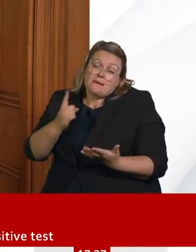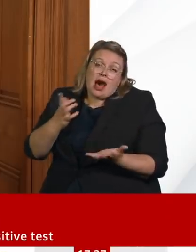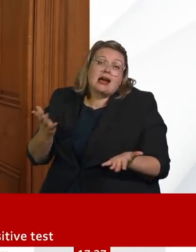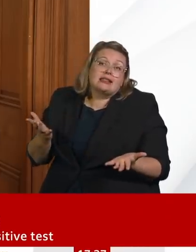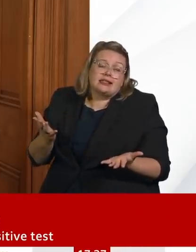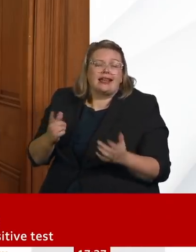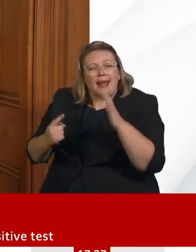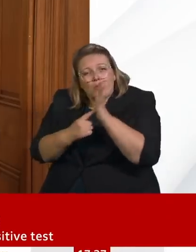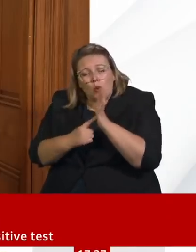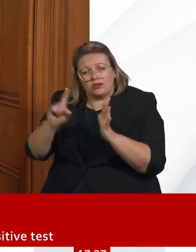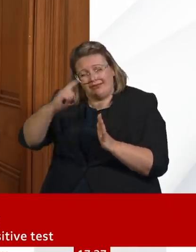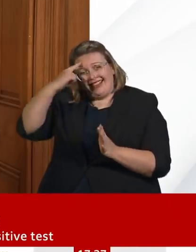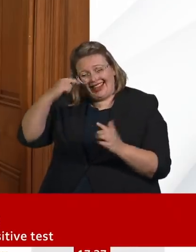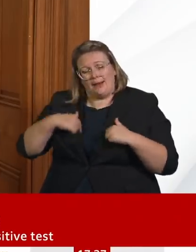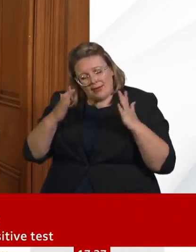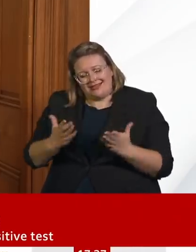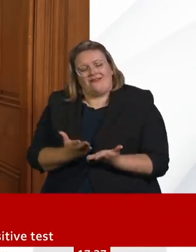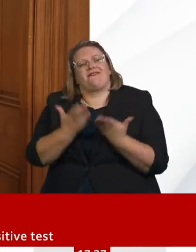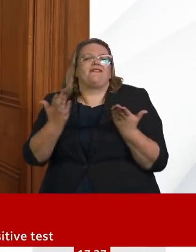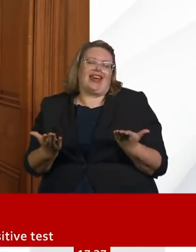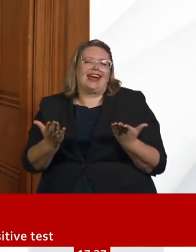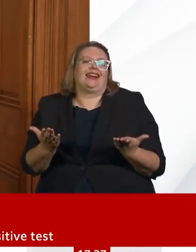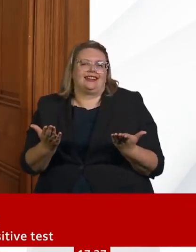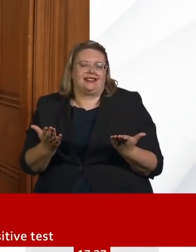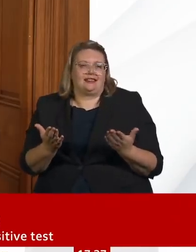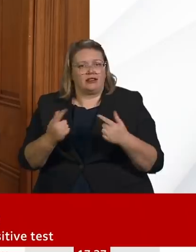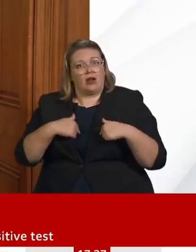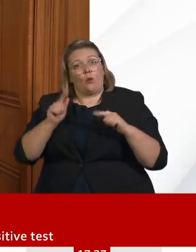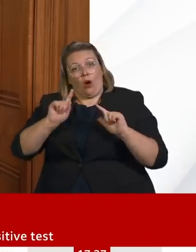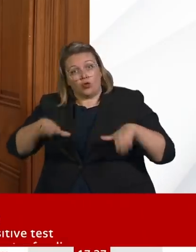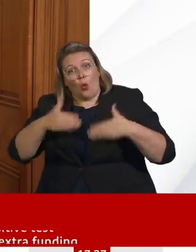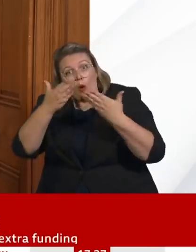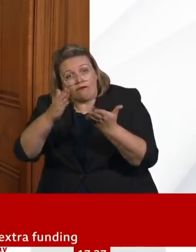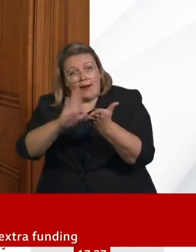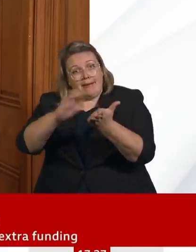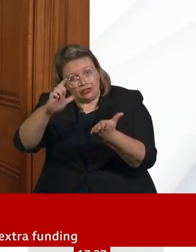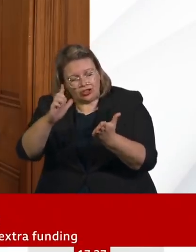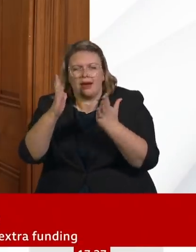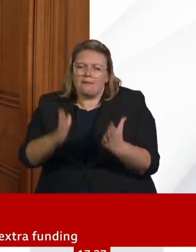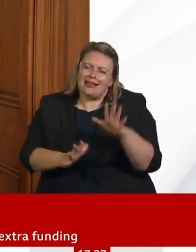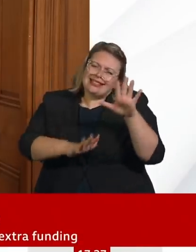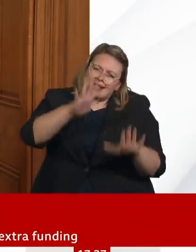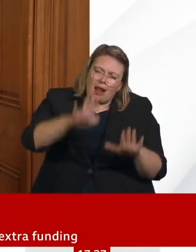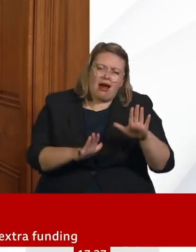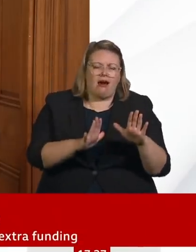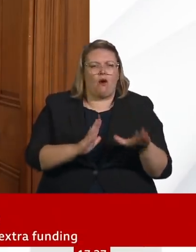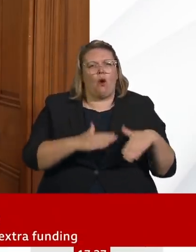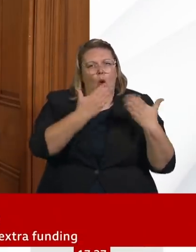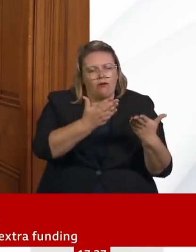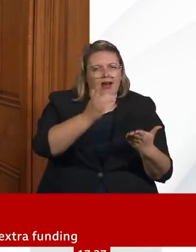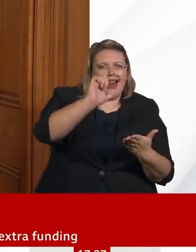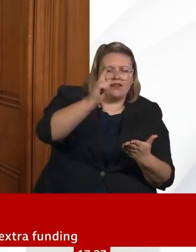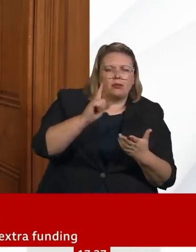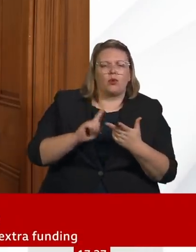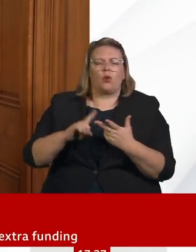of fairness, the deal has to be in line with the agreements we've reached with